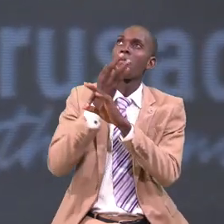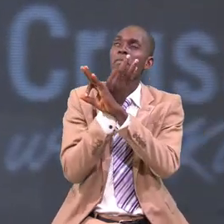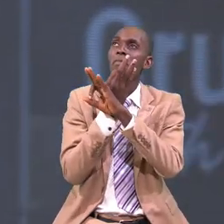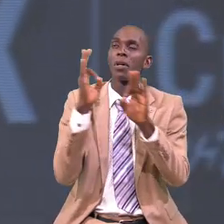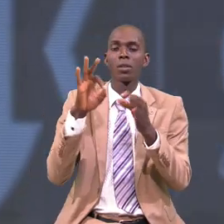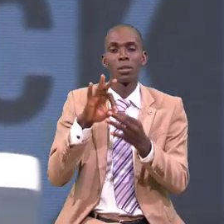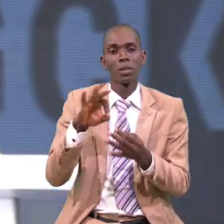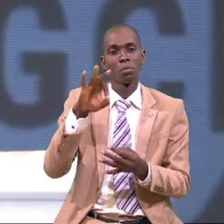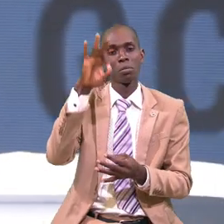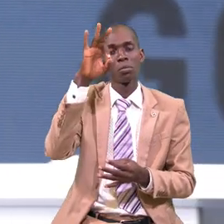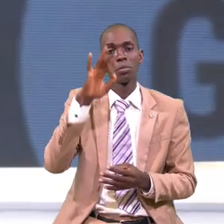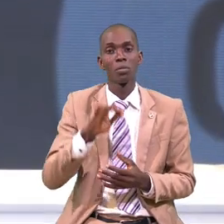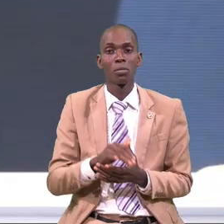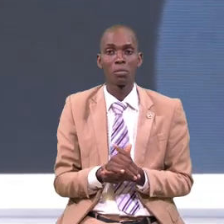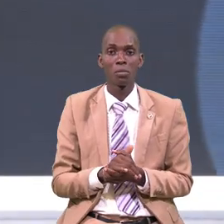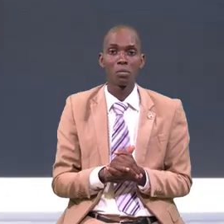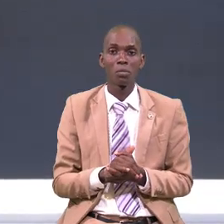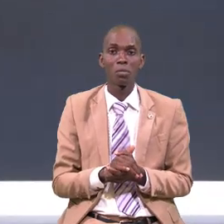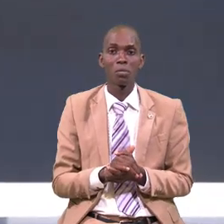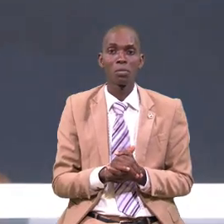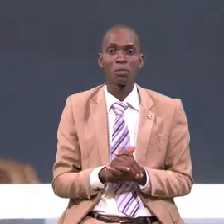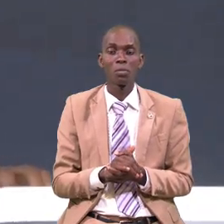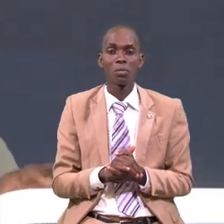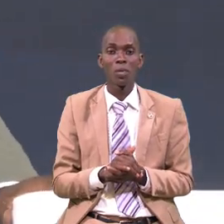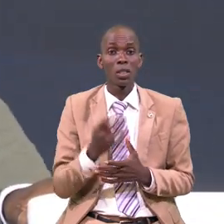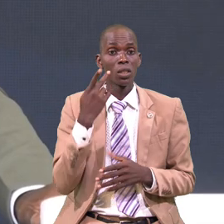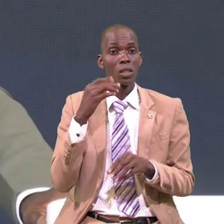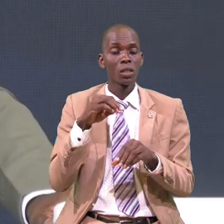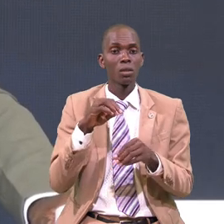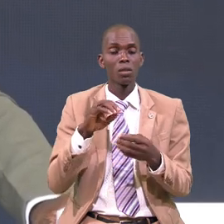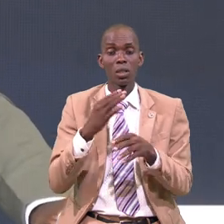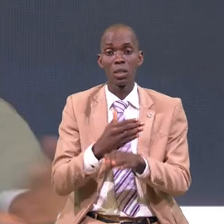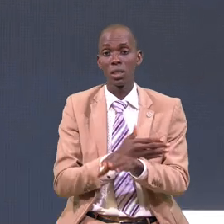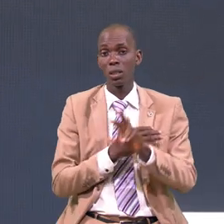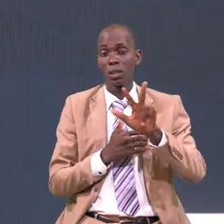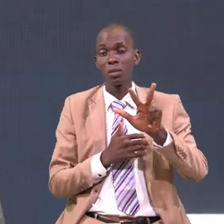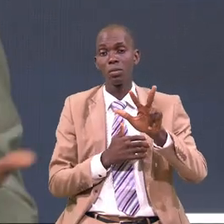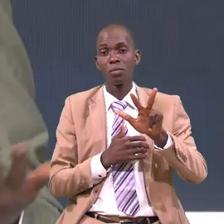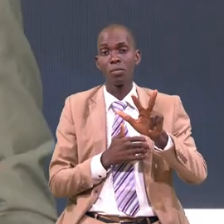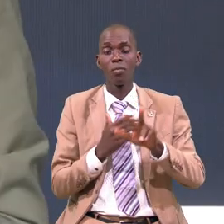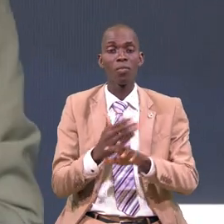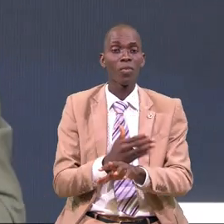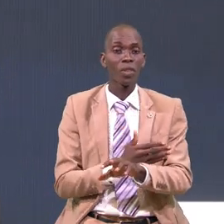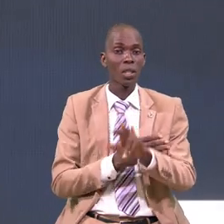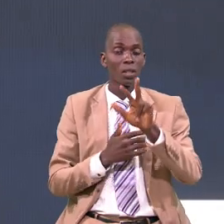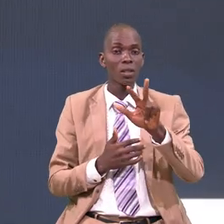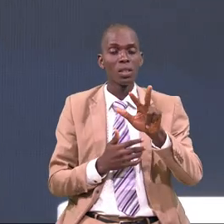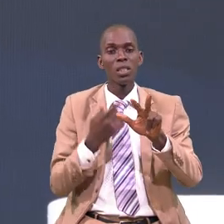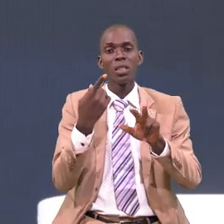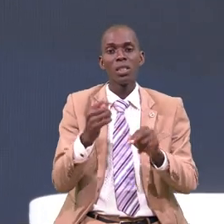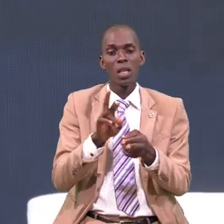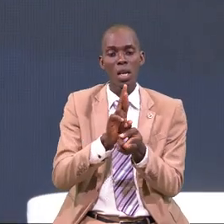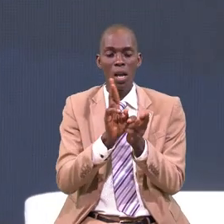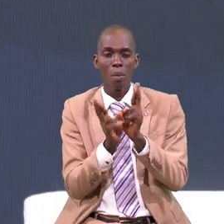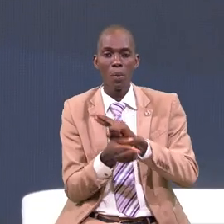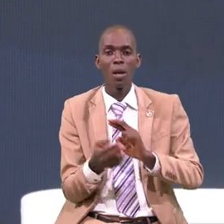Look at number 3 here. Number three, the repentance and